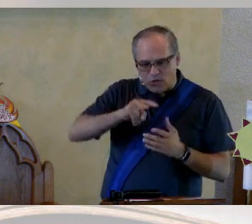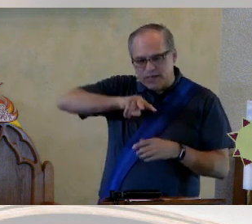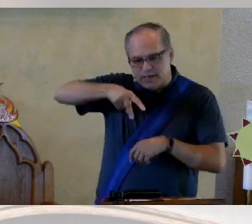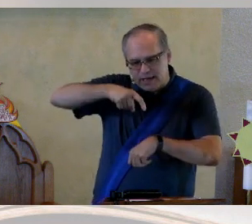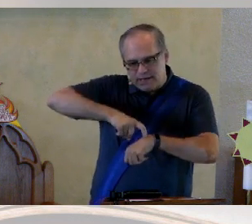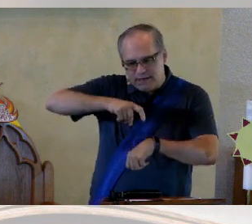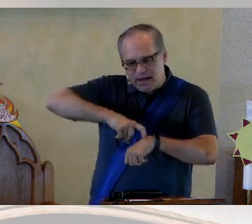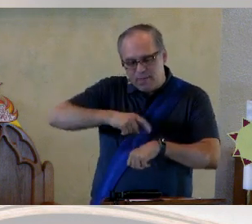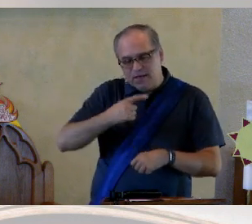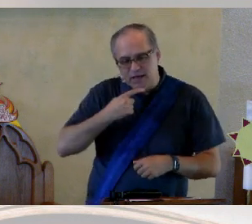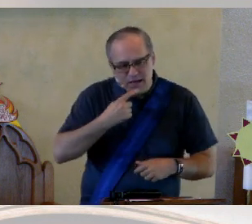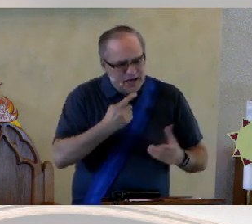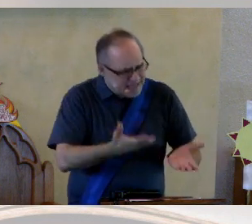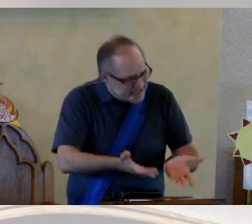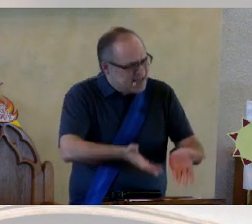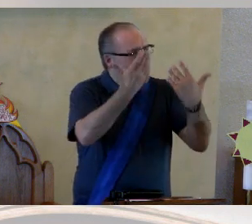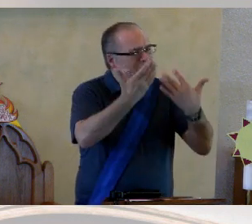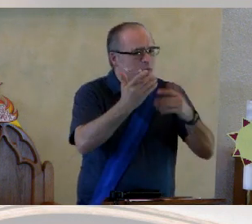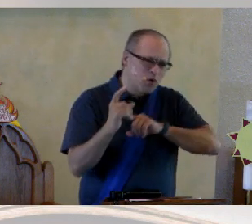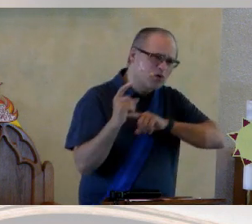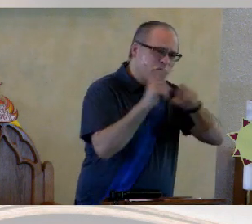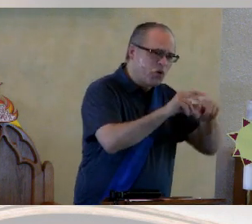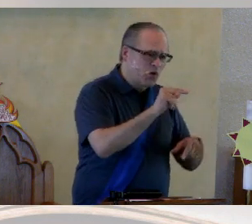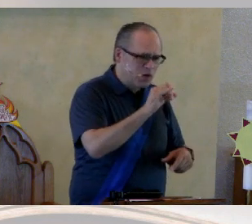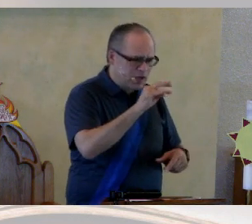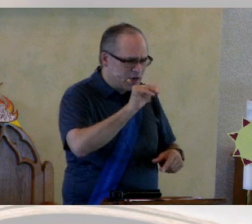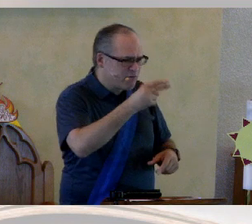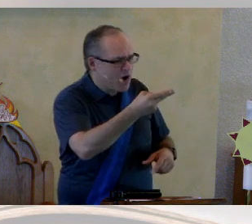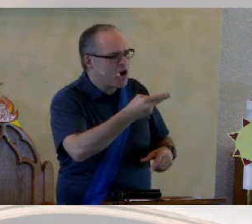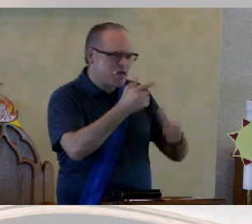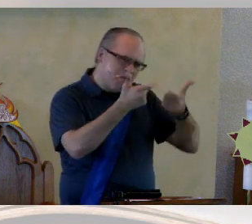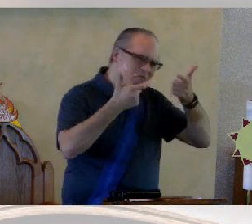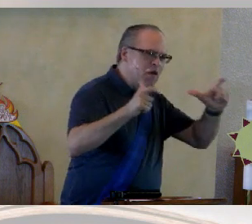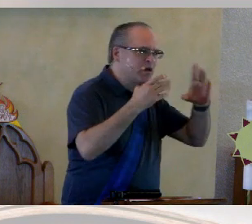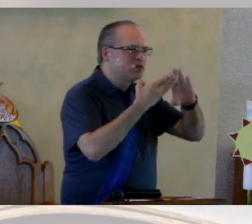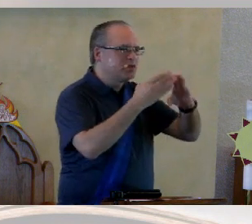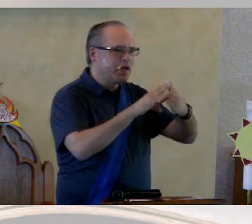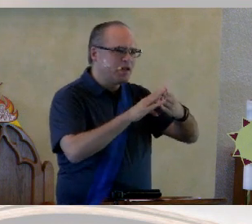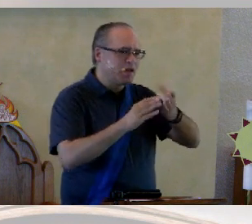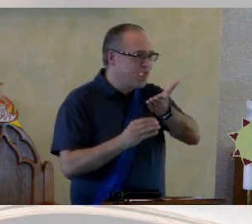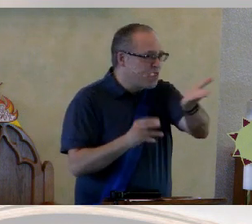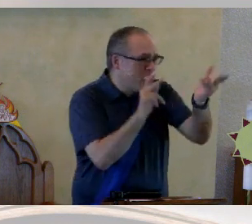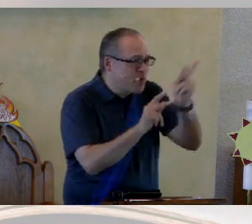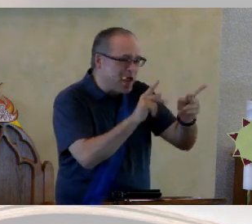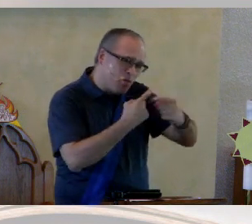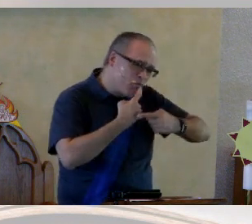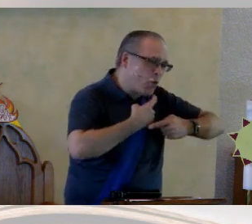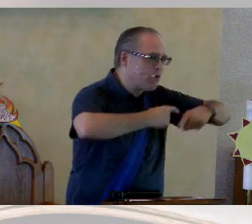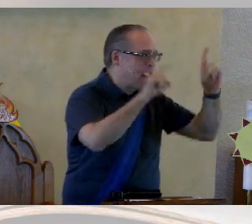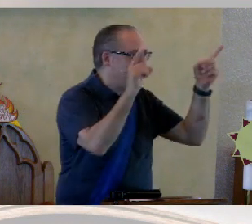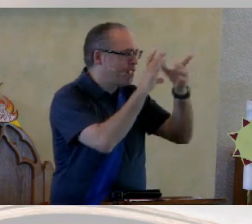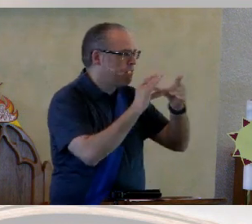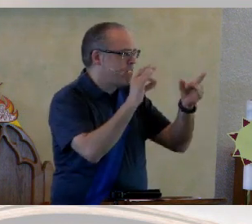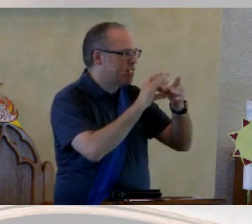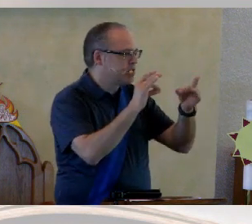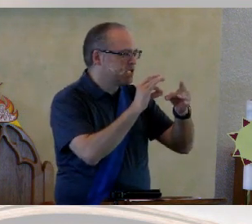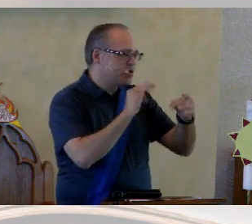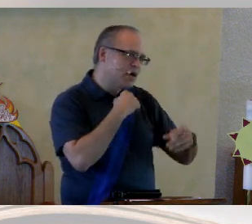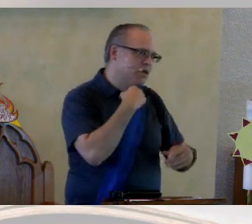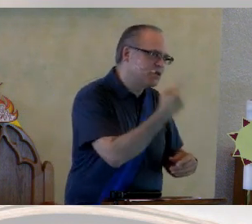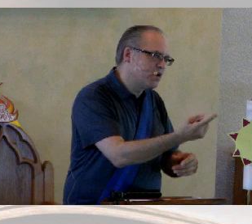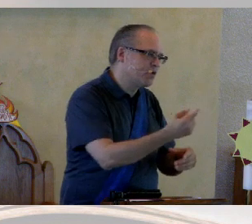saying, "Get up and go to Nineveh, that great city, and proclaim to it the message that I tell you."